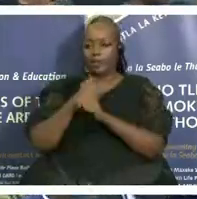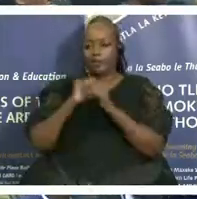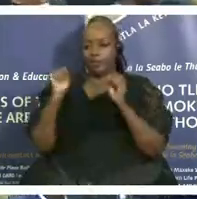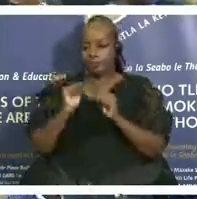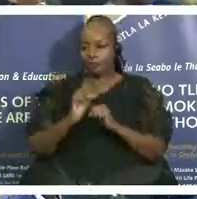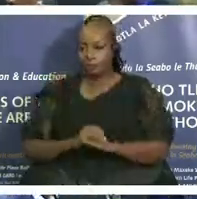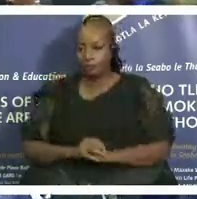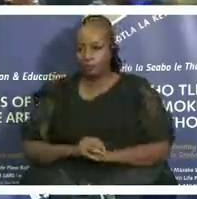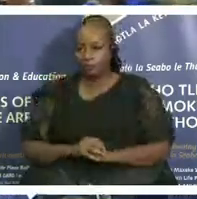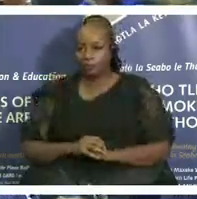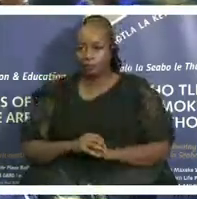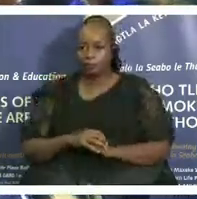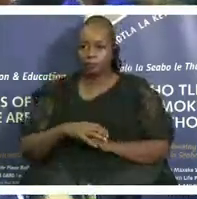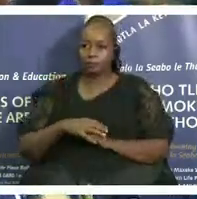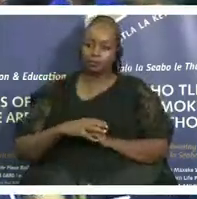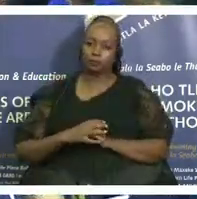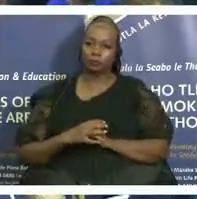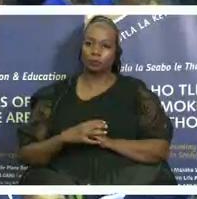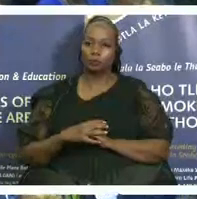Bao